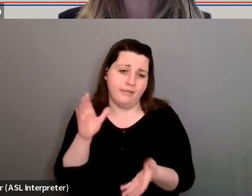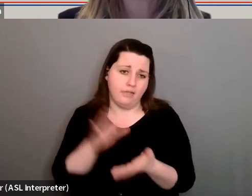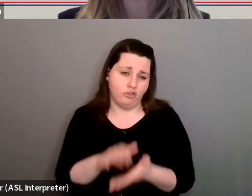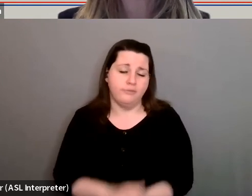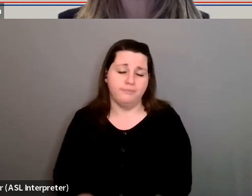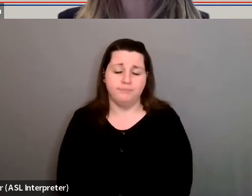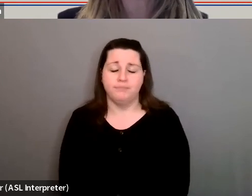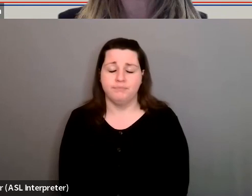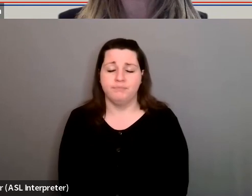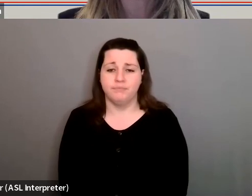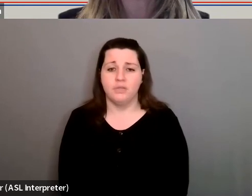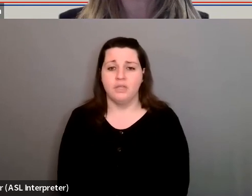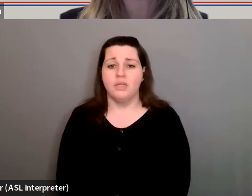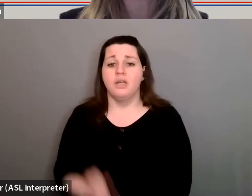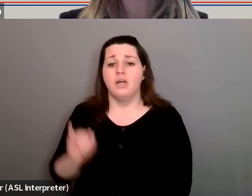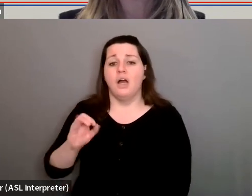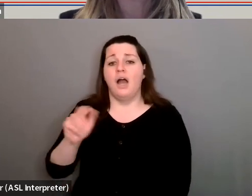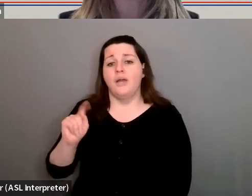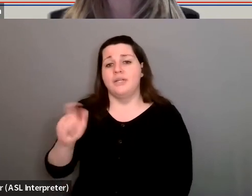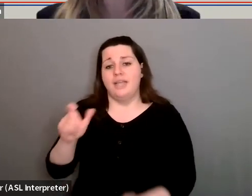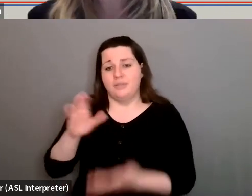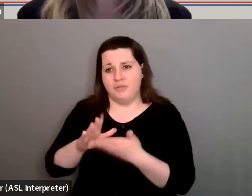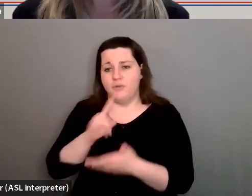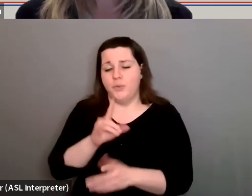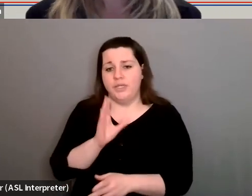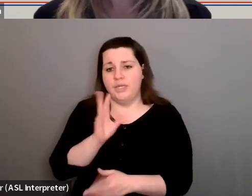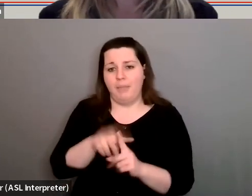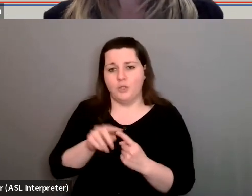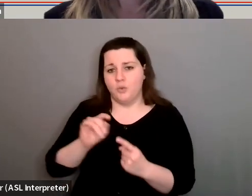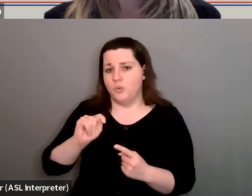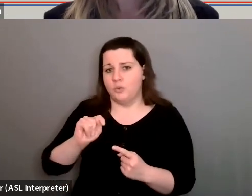tax benefit would be. Iowa's tax benefit is unique to Iowa taxpayers.